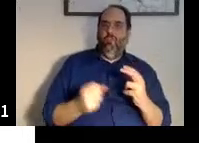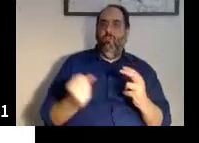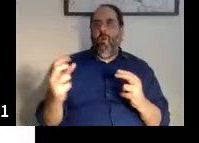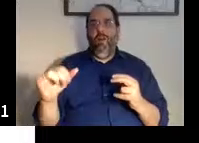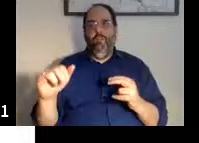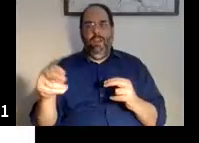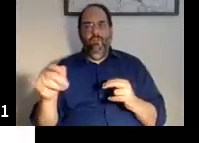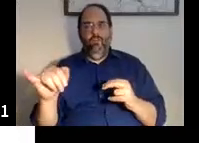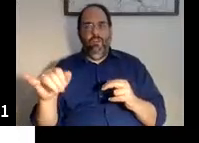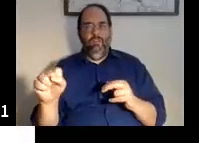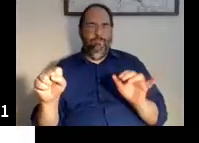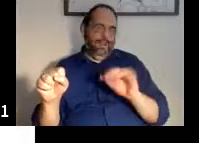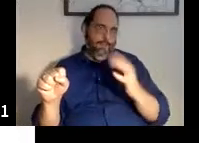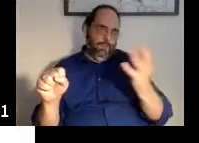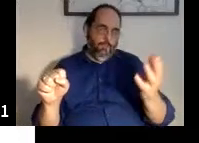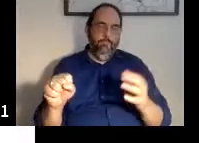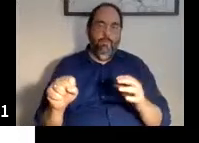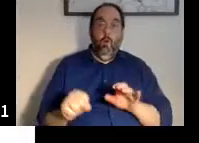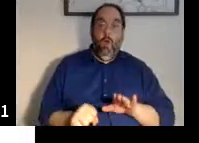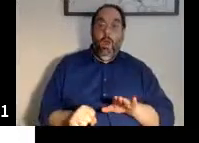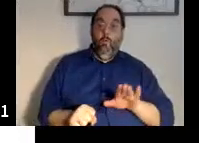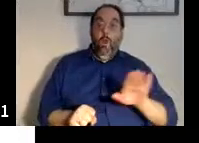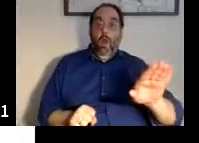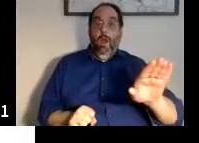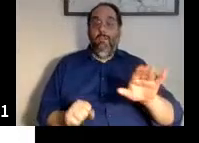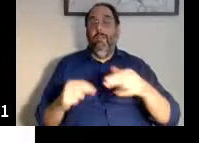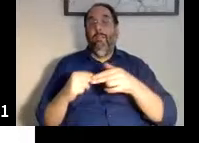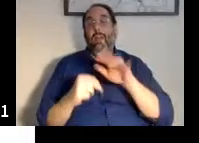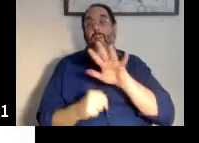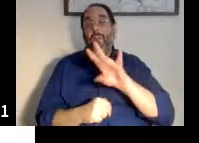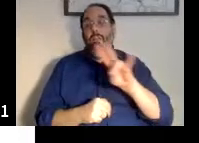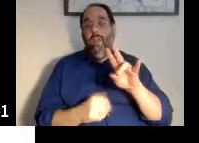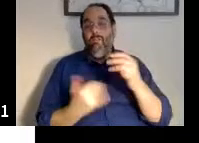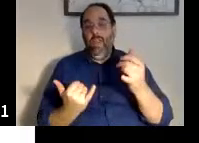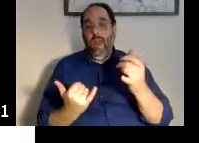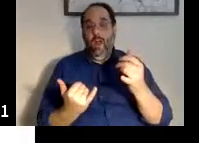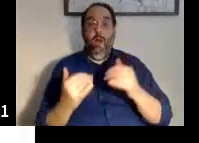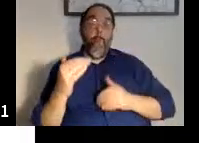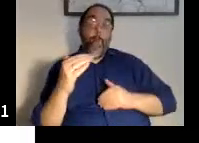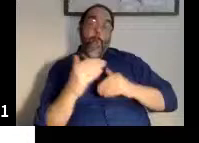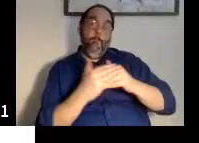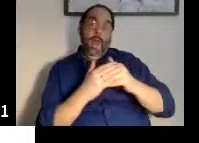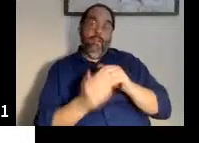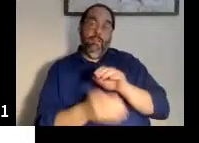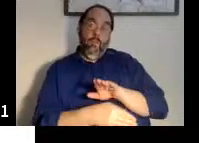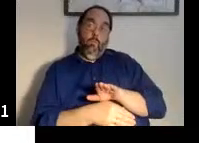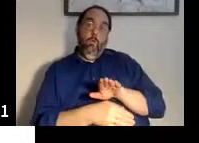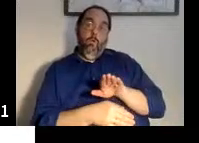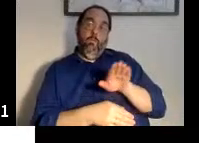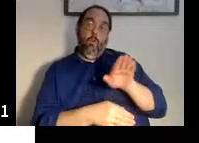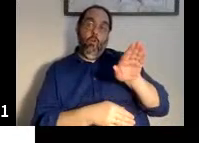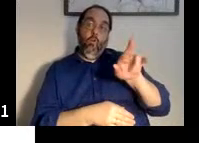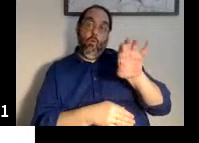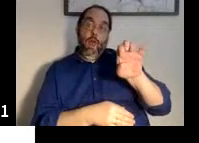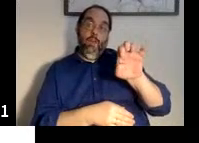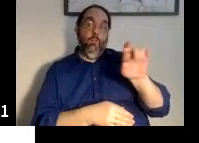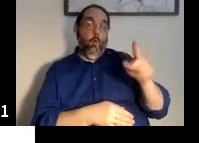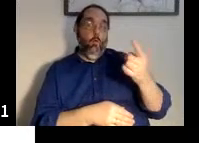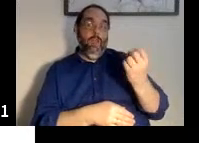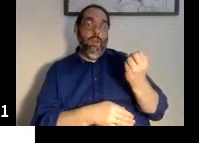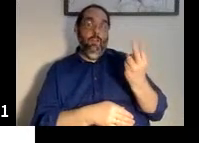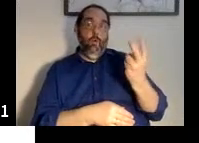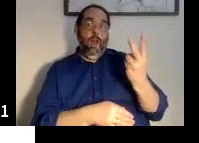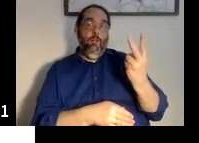is limited though in a play area. I'm on slide 57. The maximum vertical rise is only 12